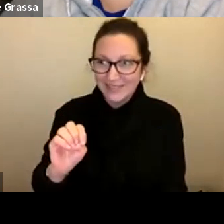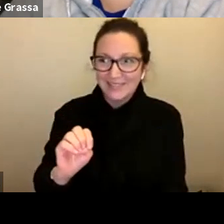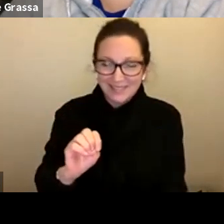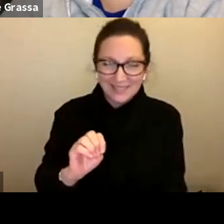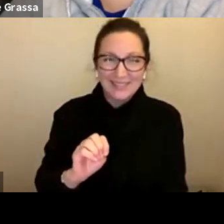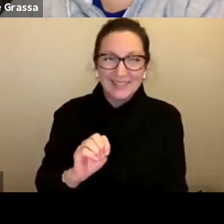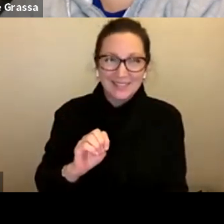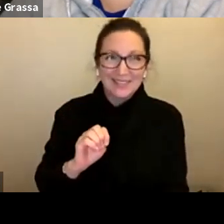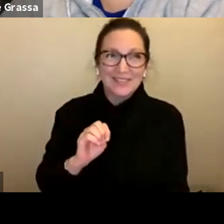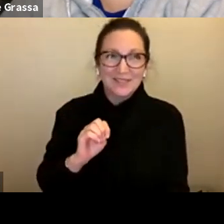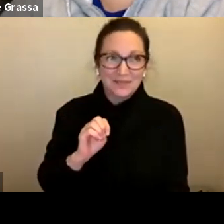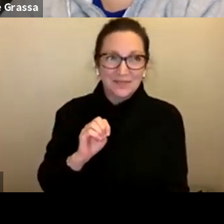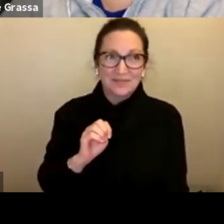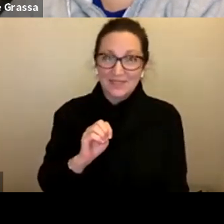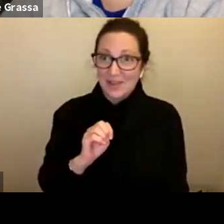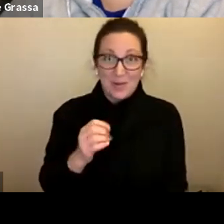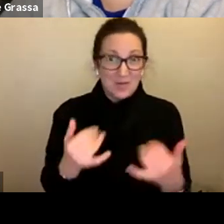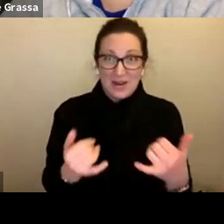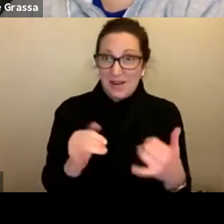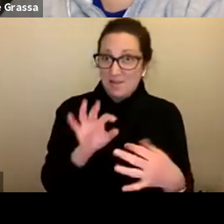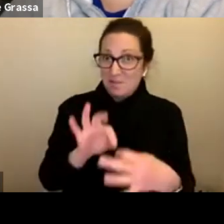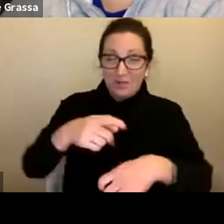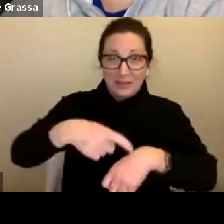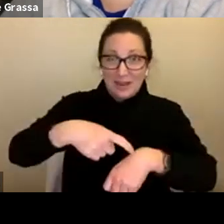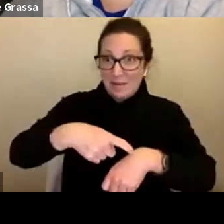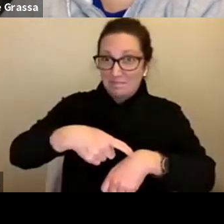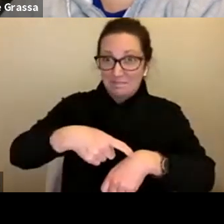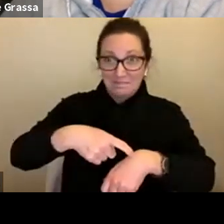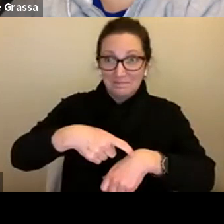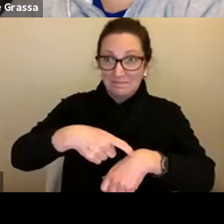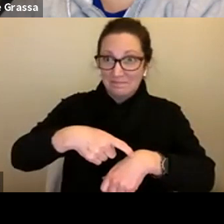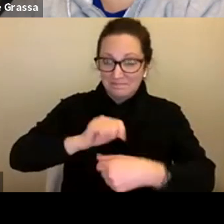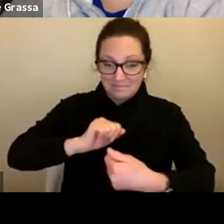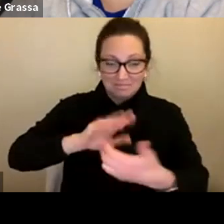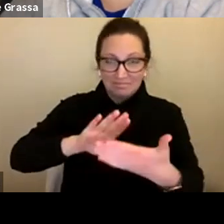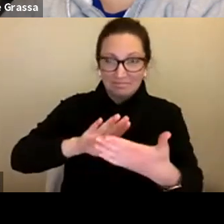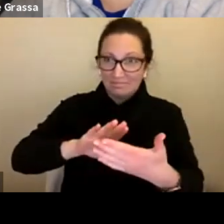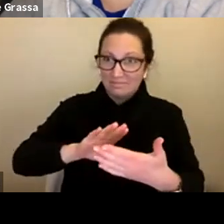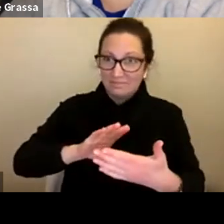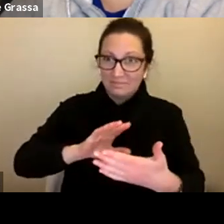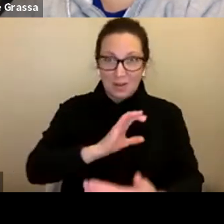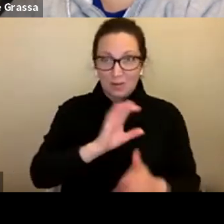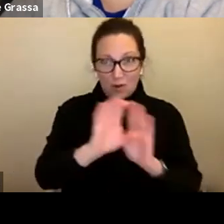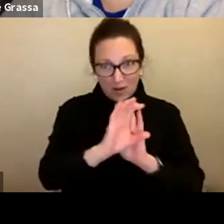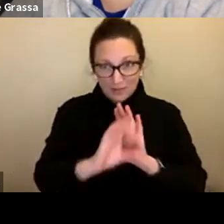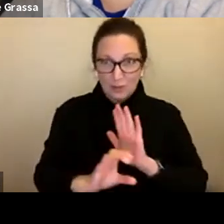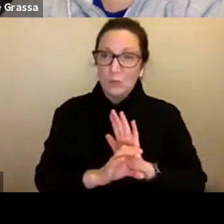are sitting on it. This is home base for constitutional litigation in America.